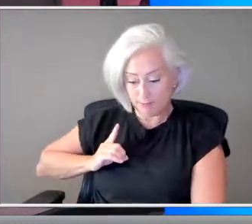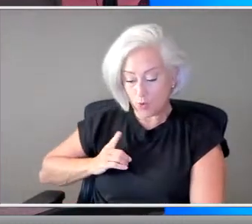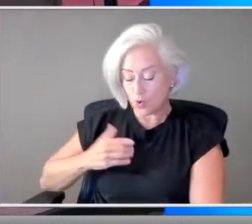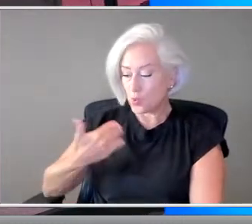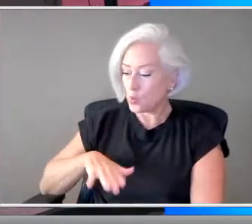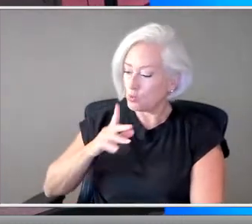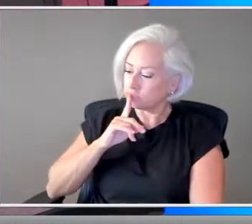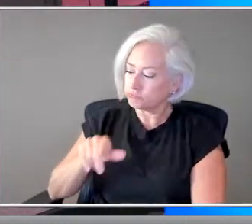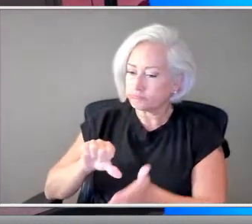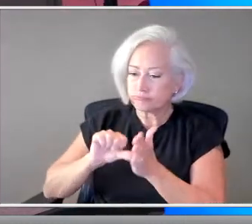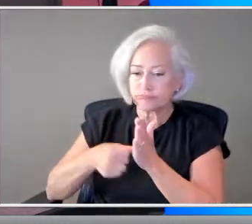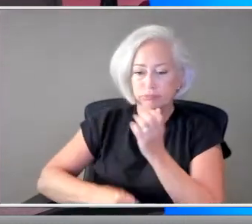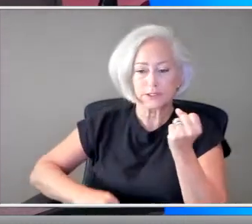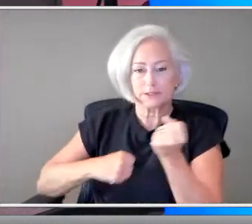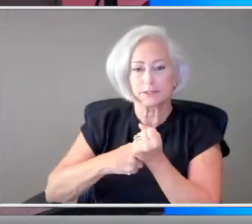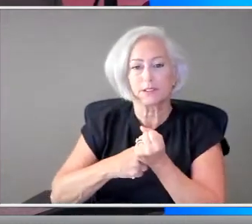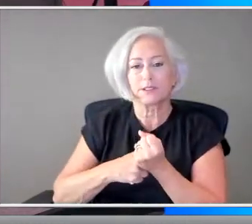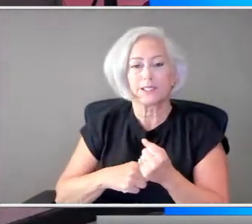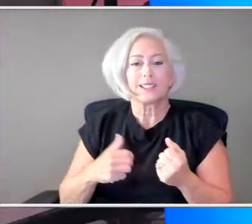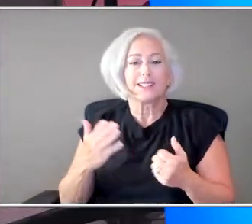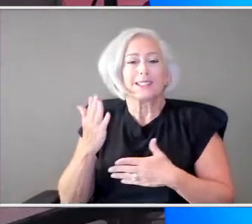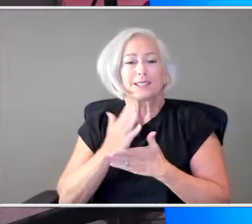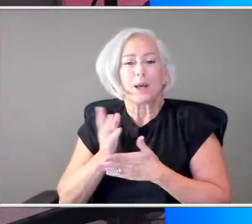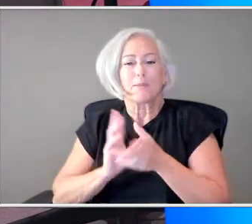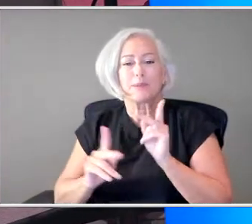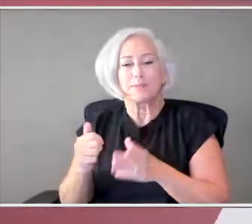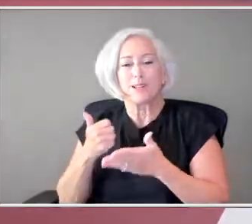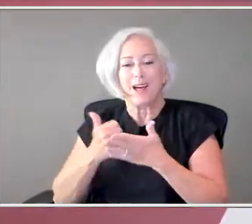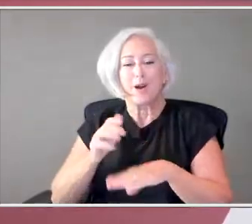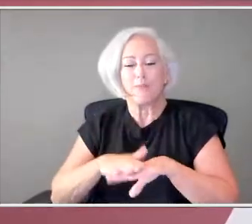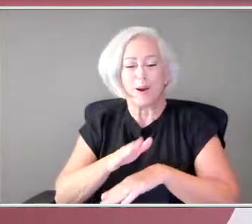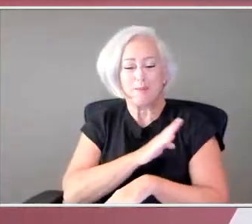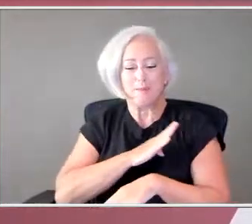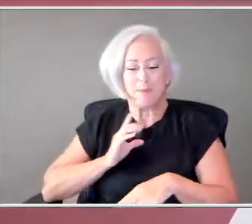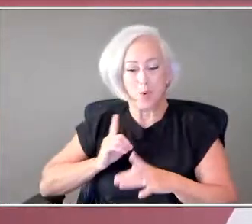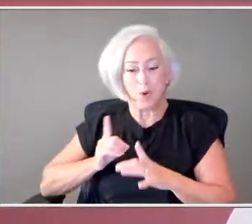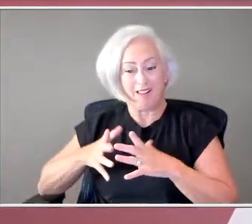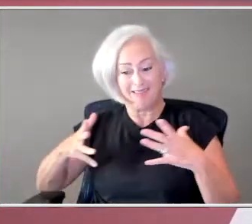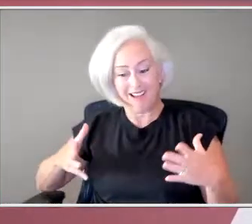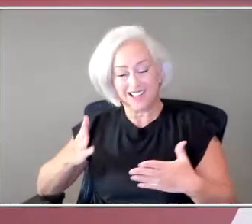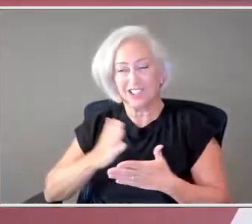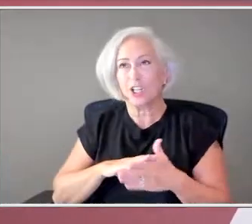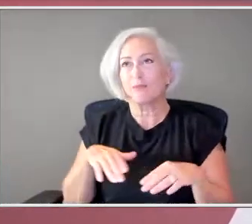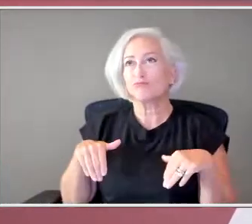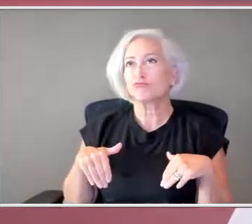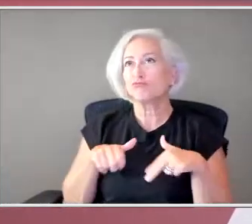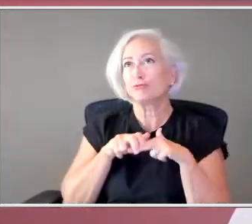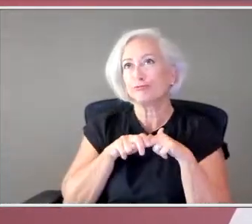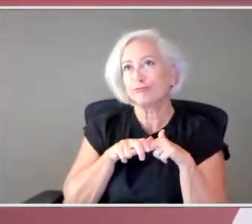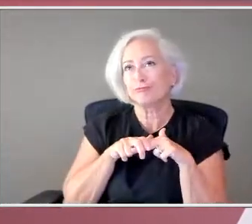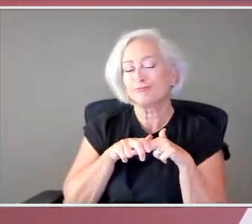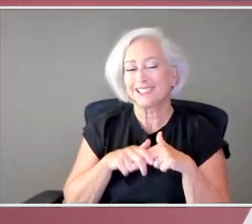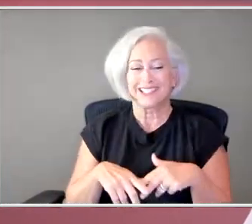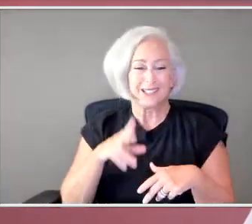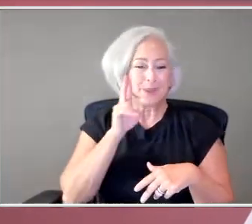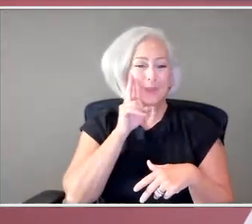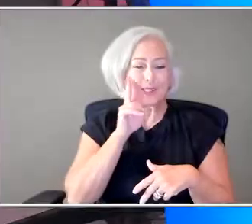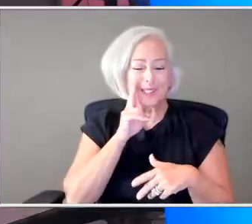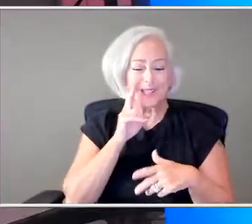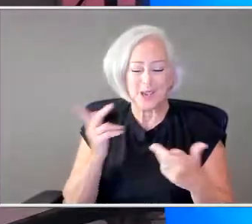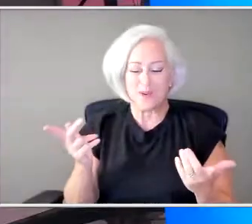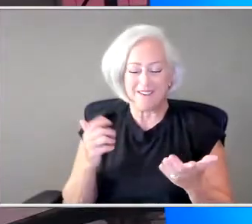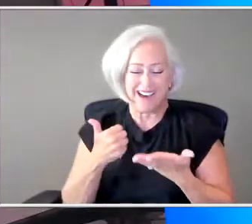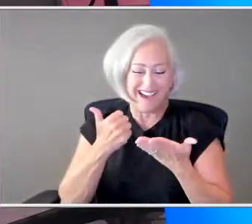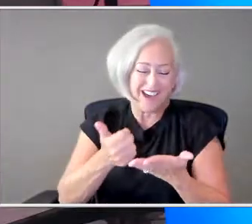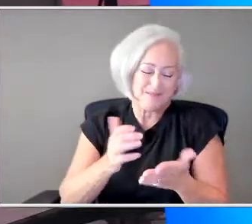some people help on boards more than others, so I don't know whether I don't know whether I'll be a sail or an anchor weight, But